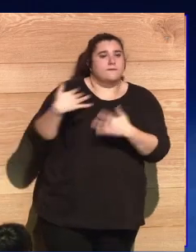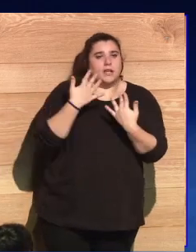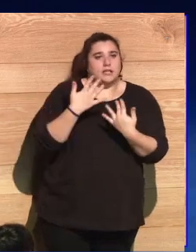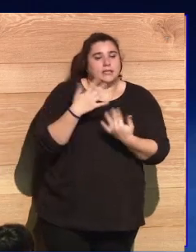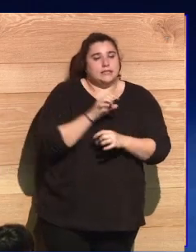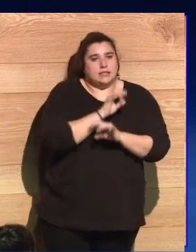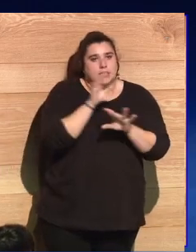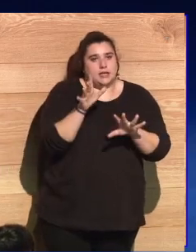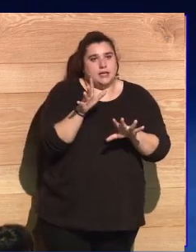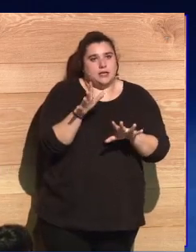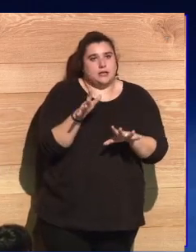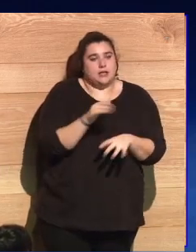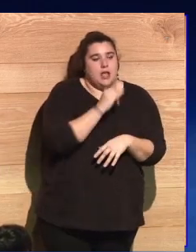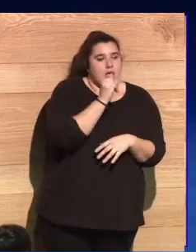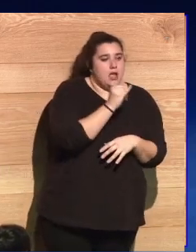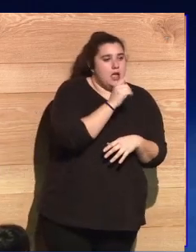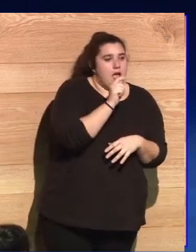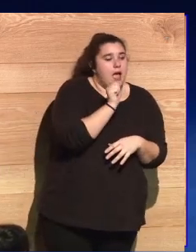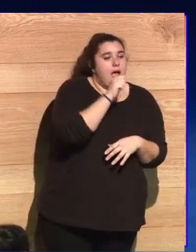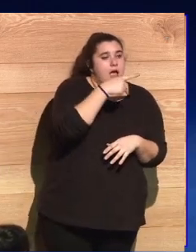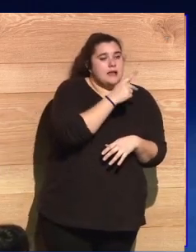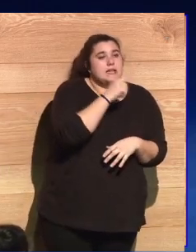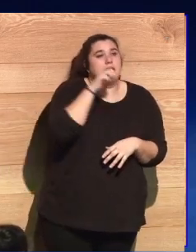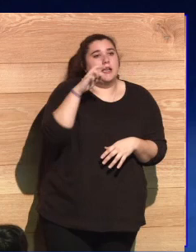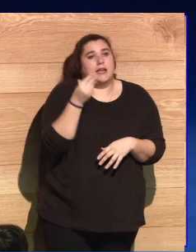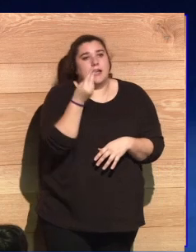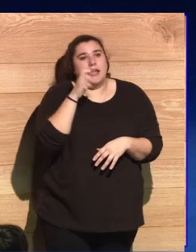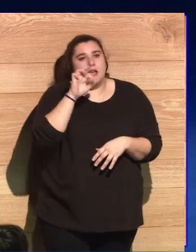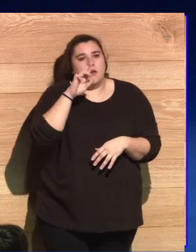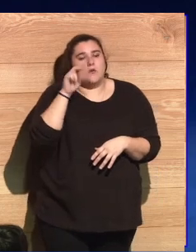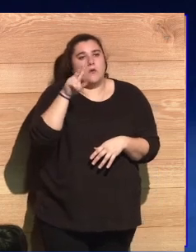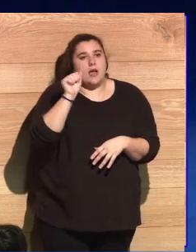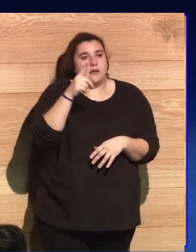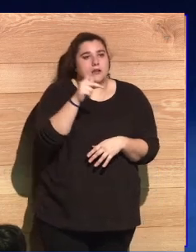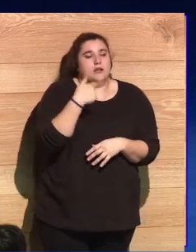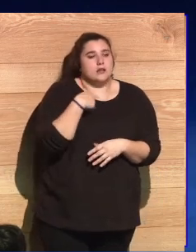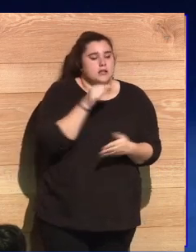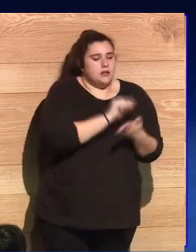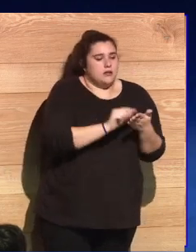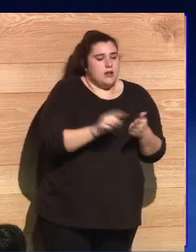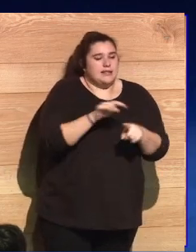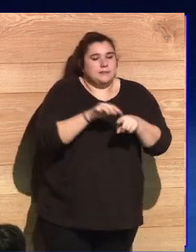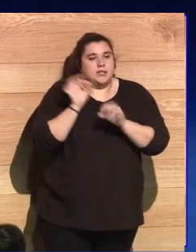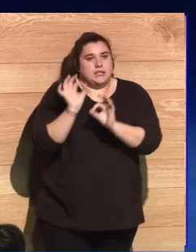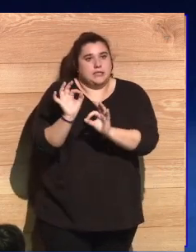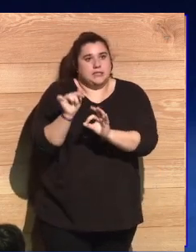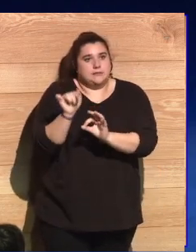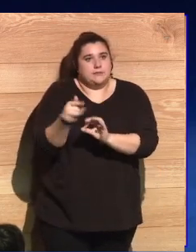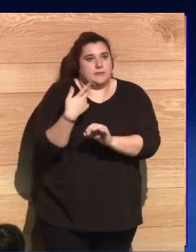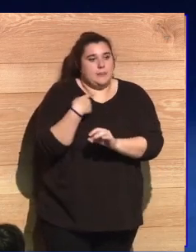Jack Kerouac or the beat writers, and also an American novelist named Frederick Exley, who wrote